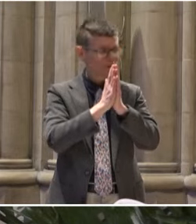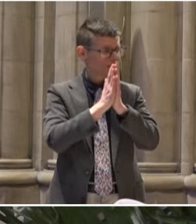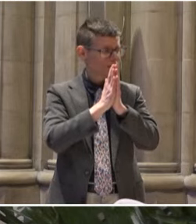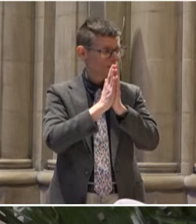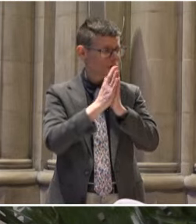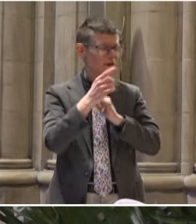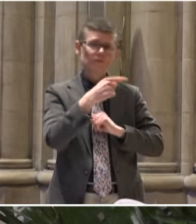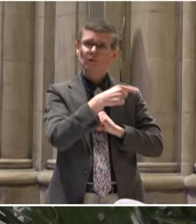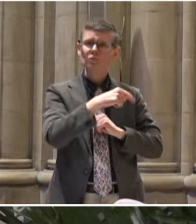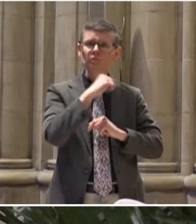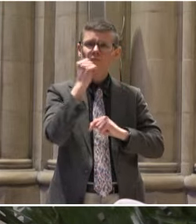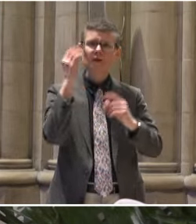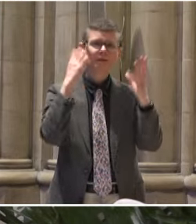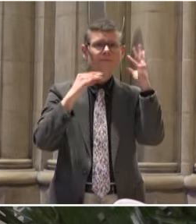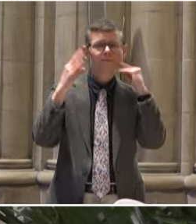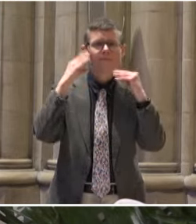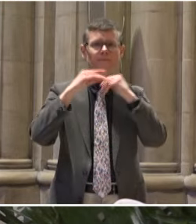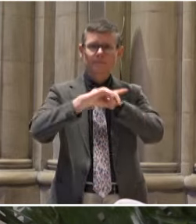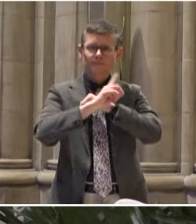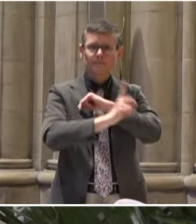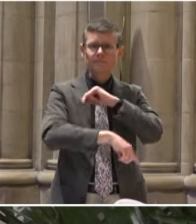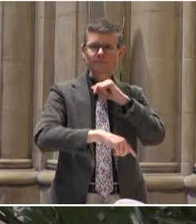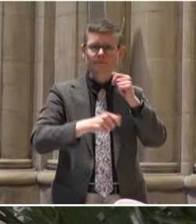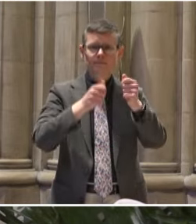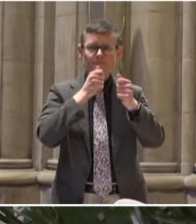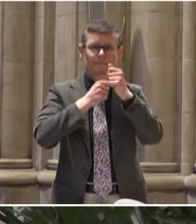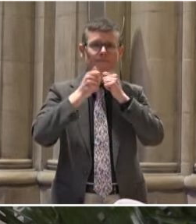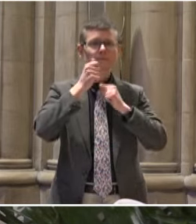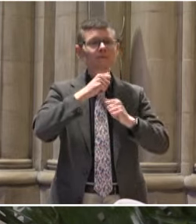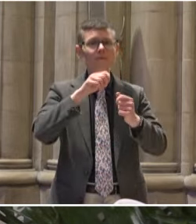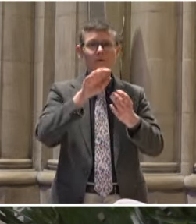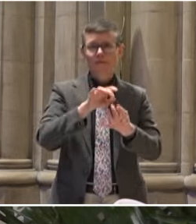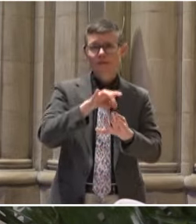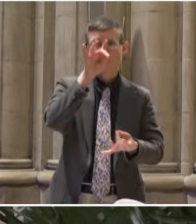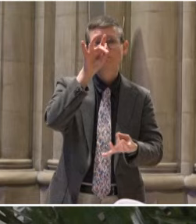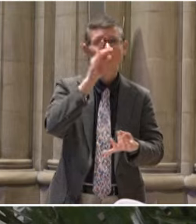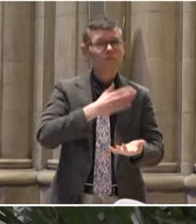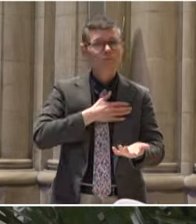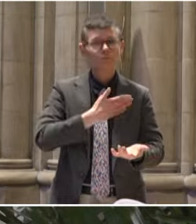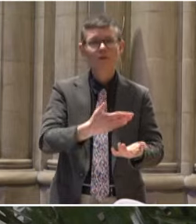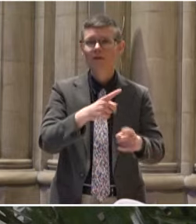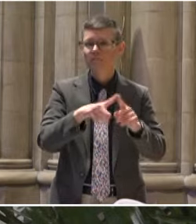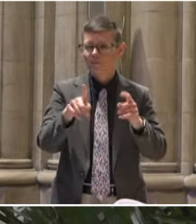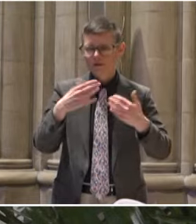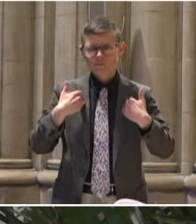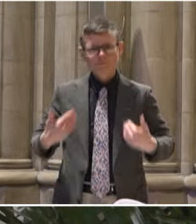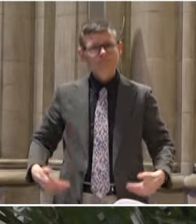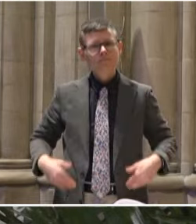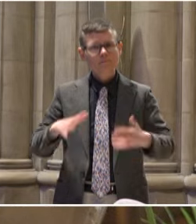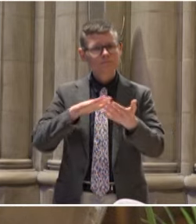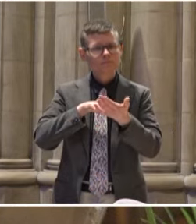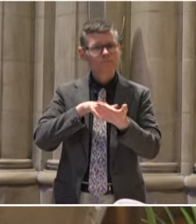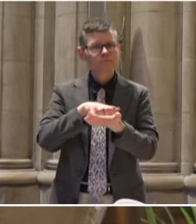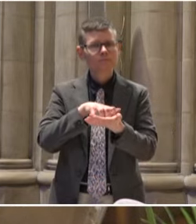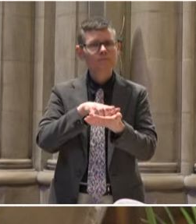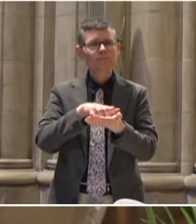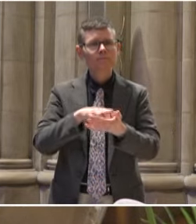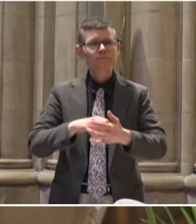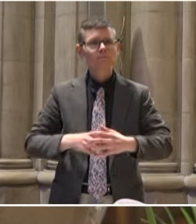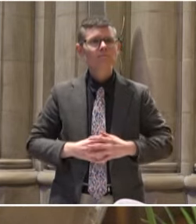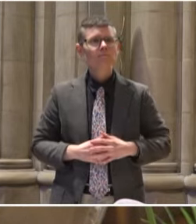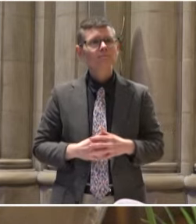the time of trial. The spirit indeed is willing, but the flesh is weak.